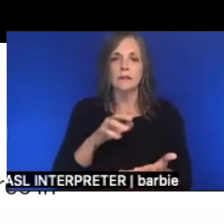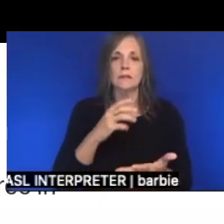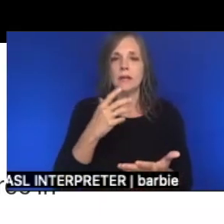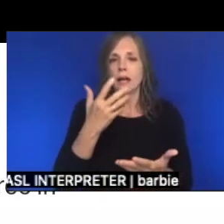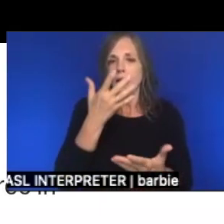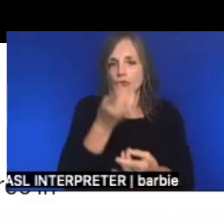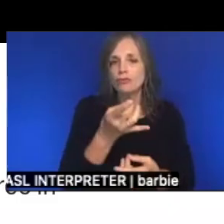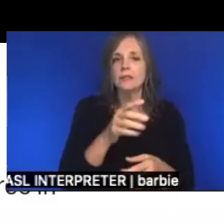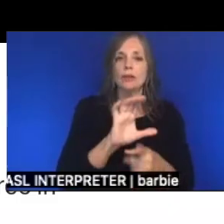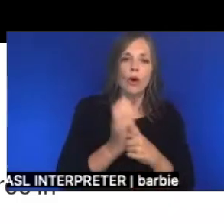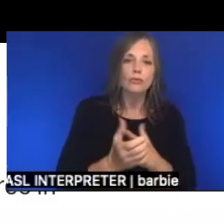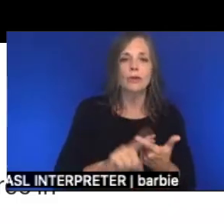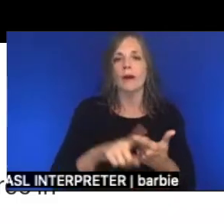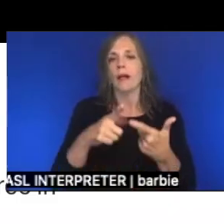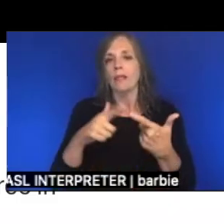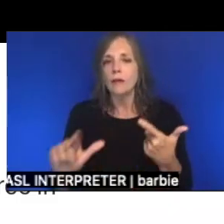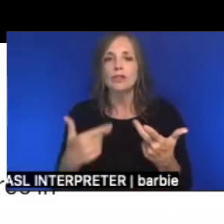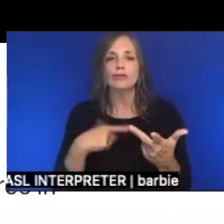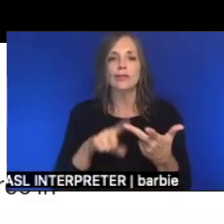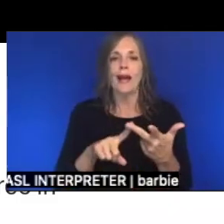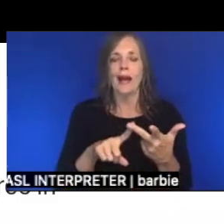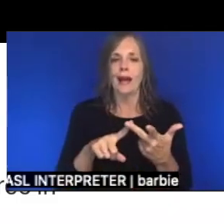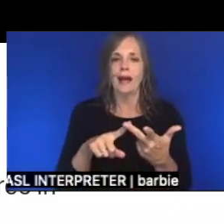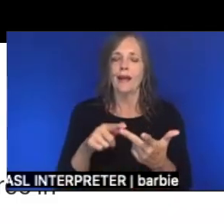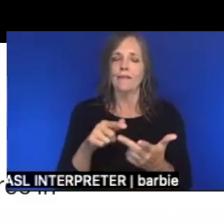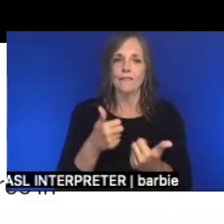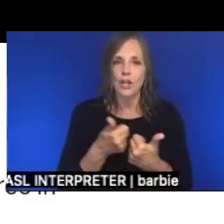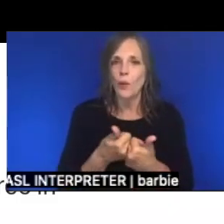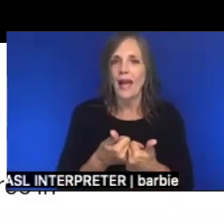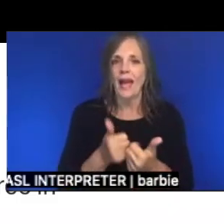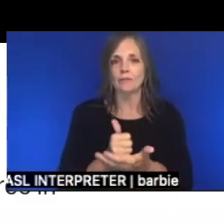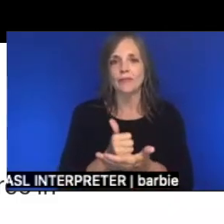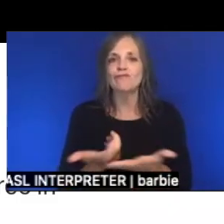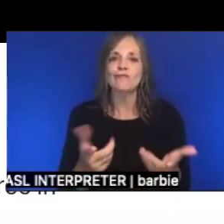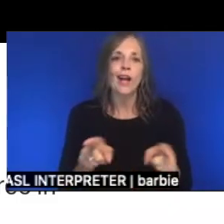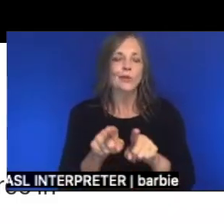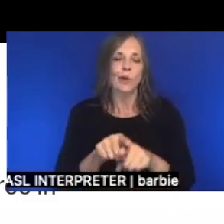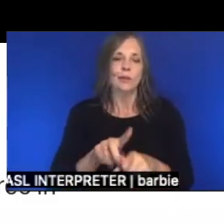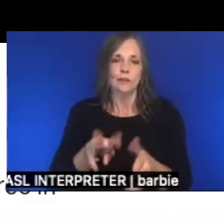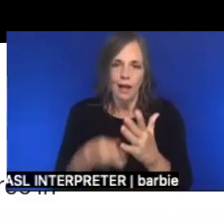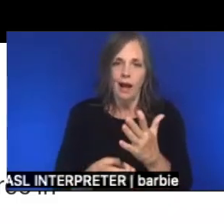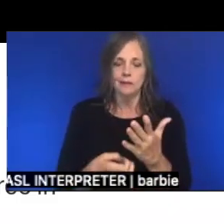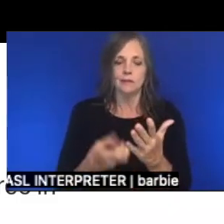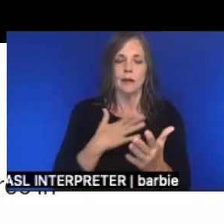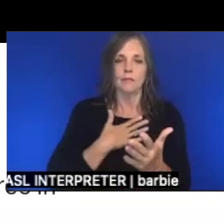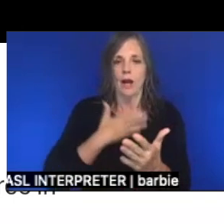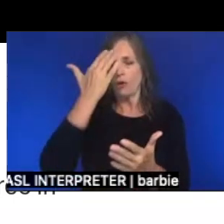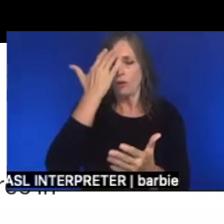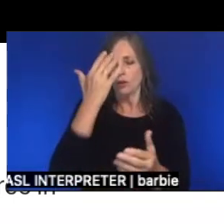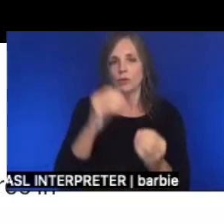games. And I dig more my knowledge into the German Sign Language,